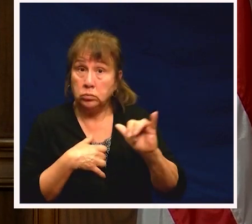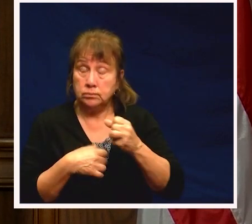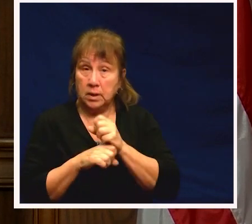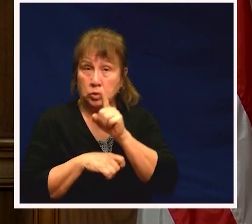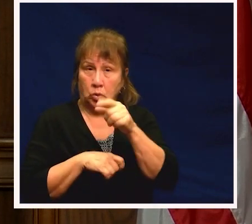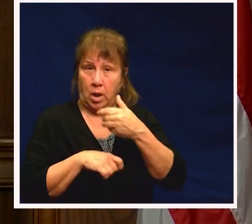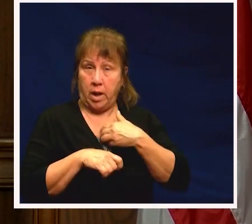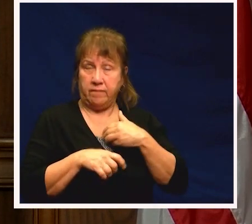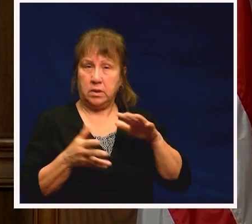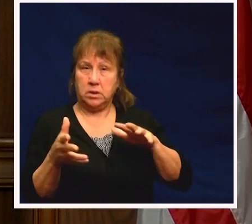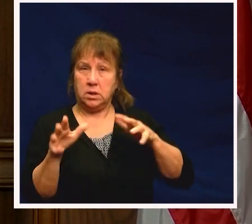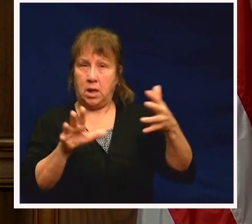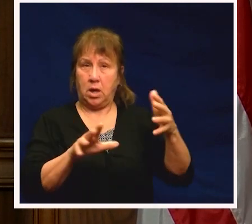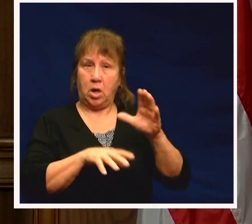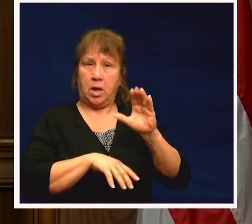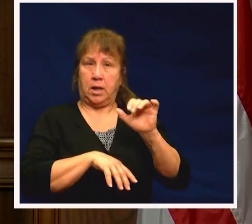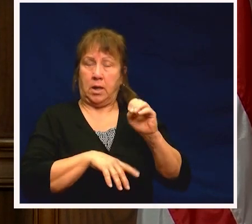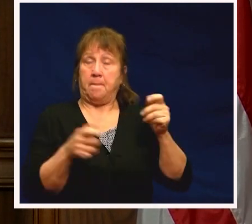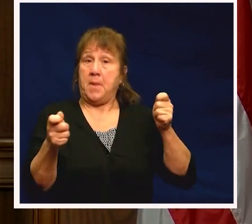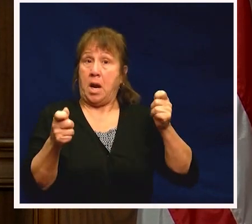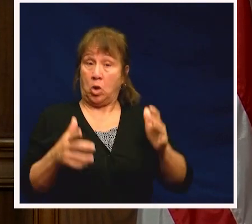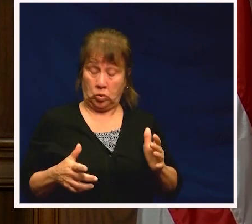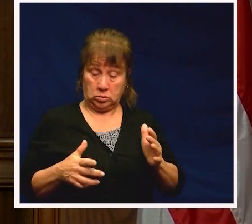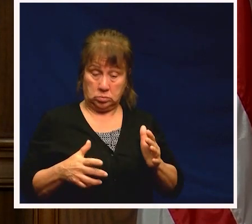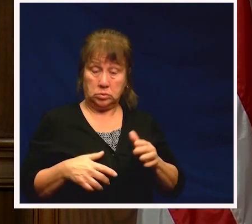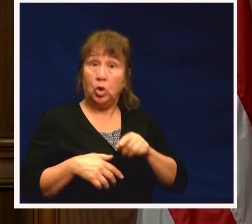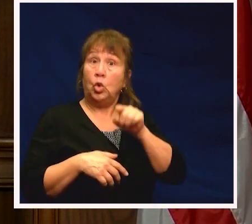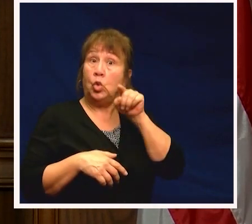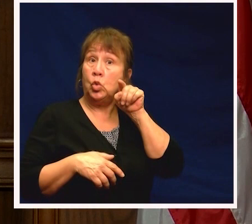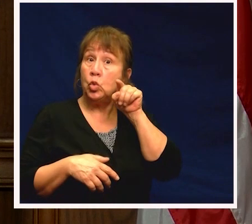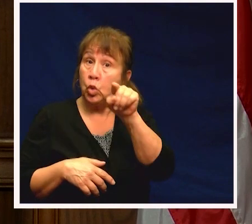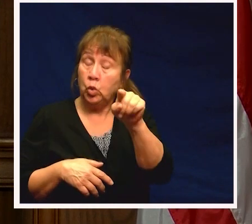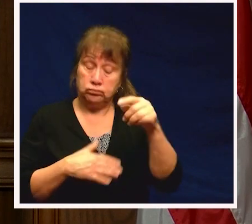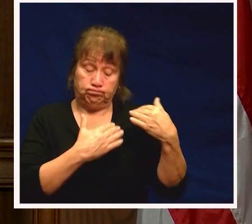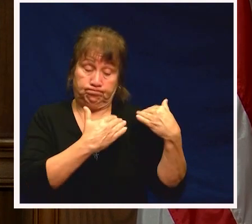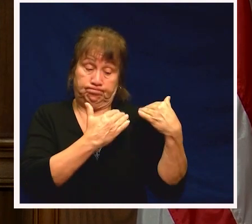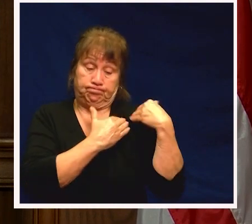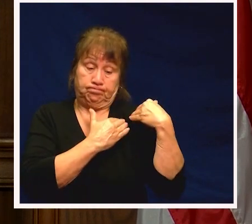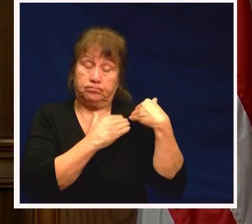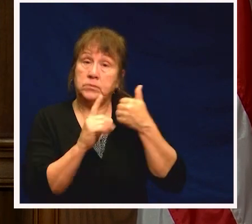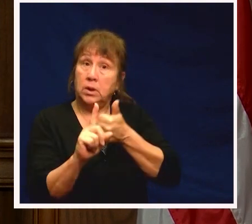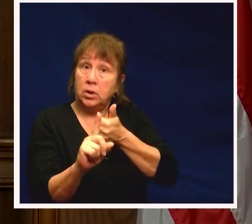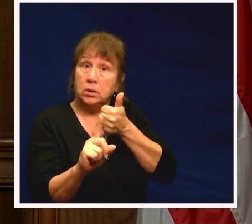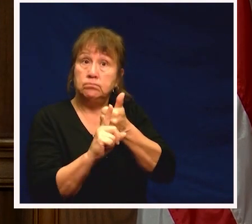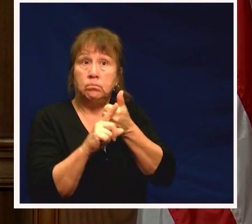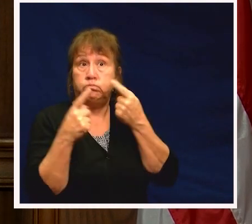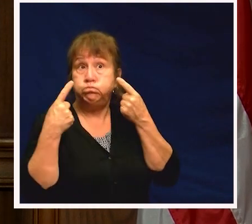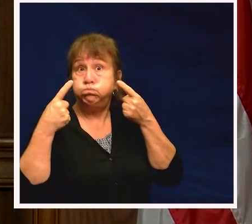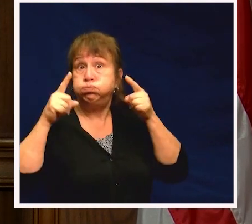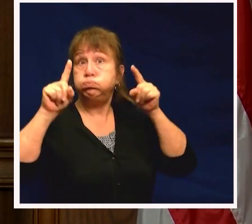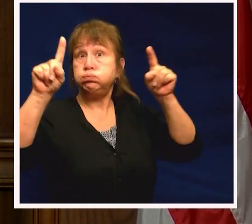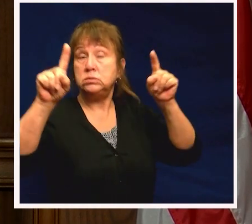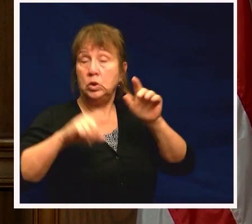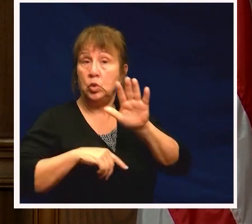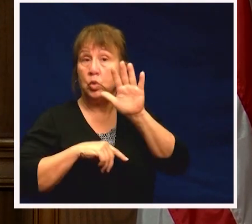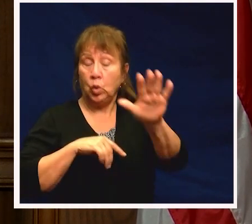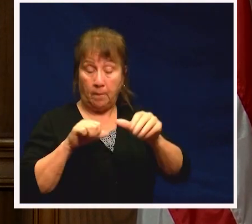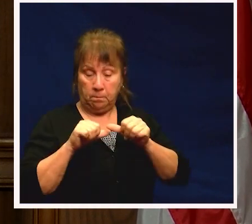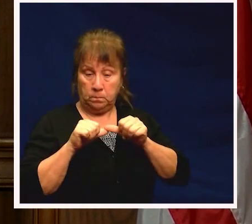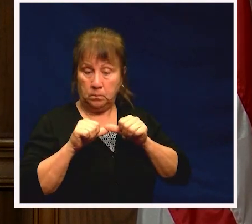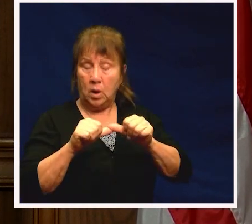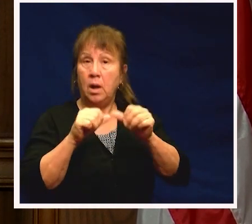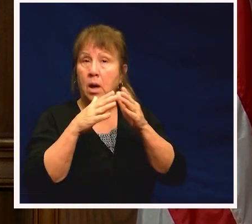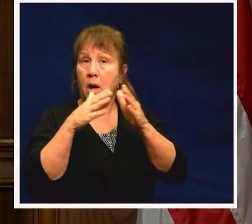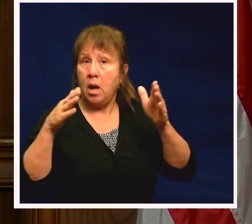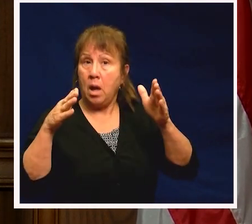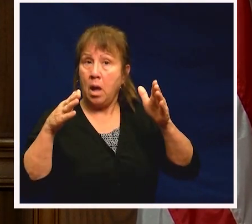so that everybody's working together. As long as the applicant is doing everything that they can do to achieve that permanent housing plan, we